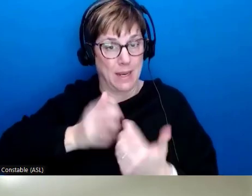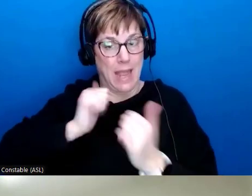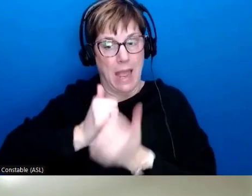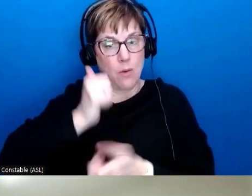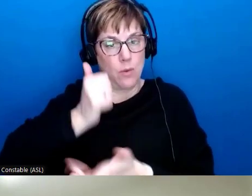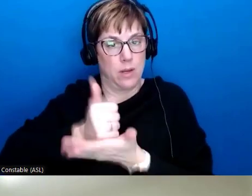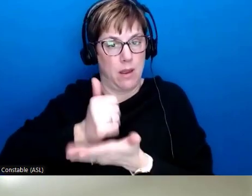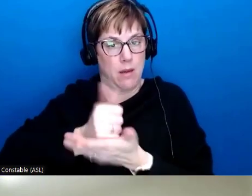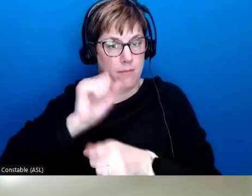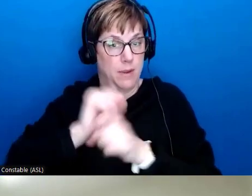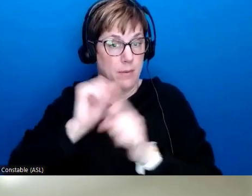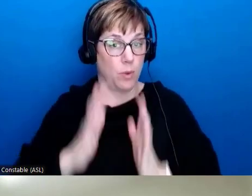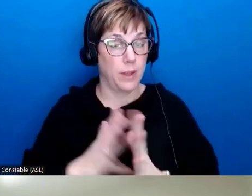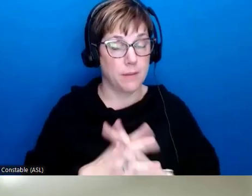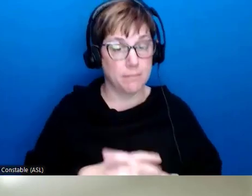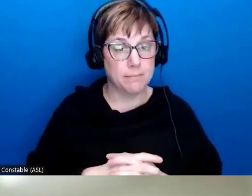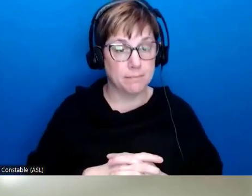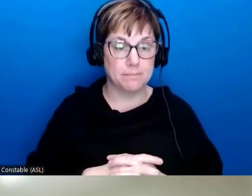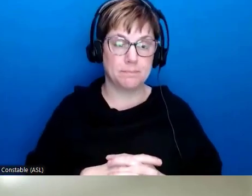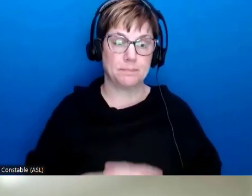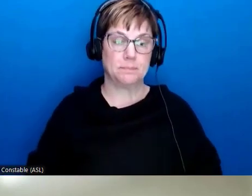employee.